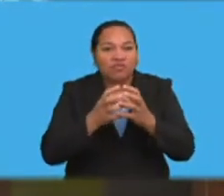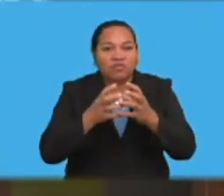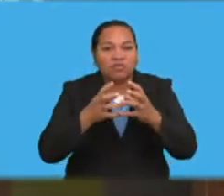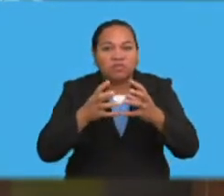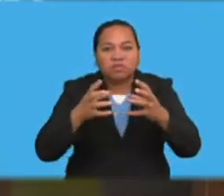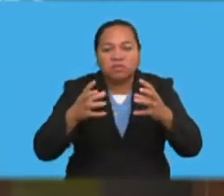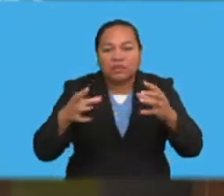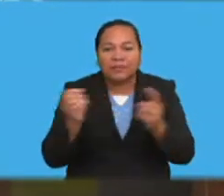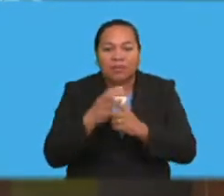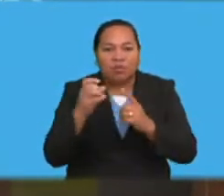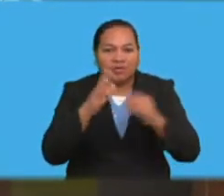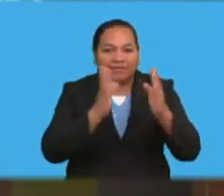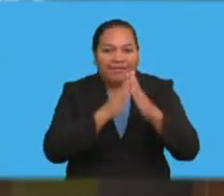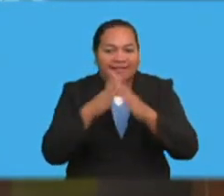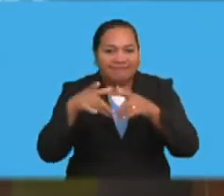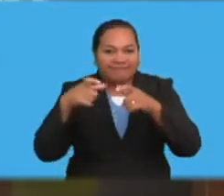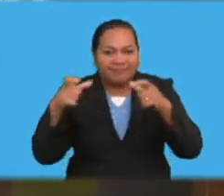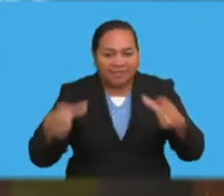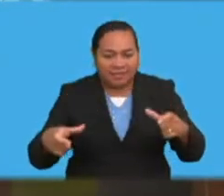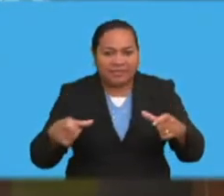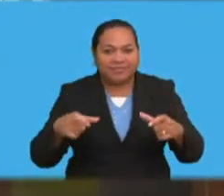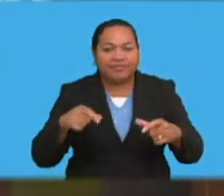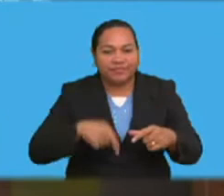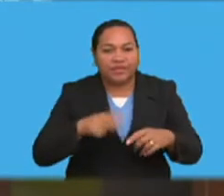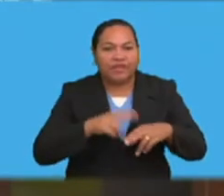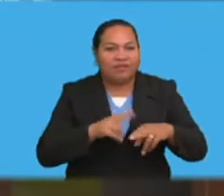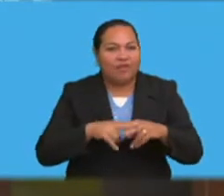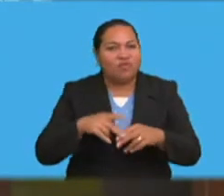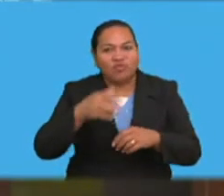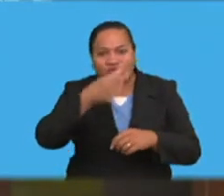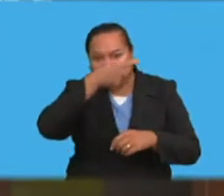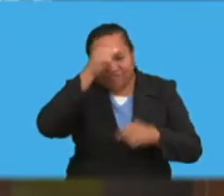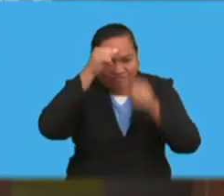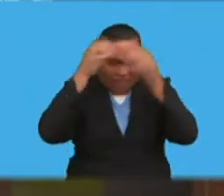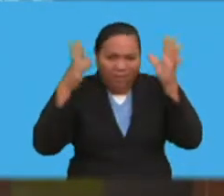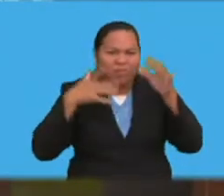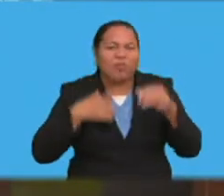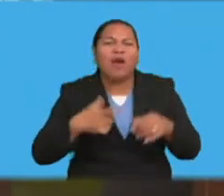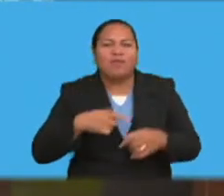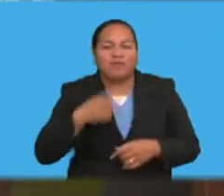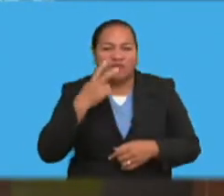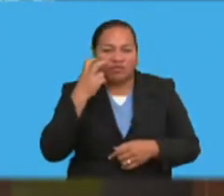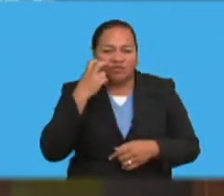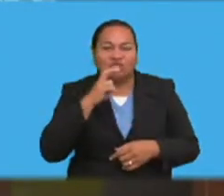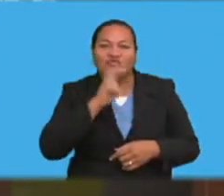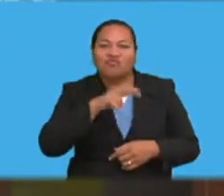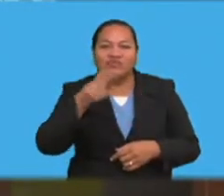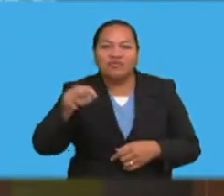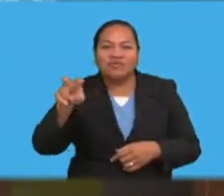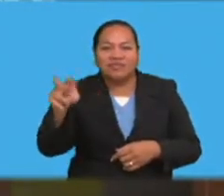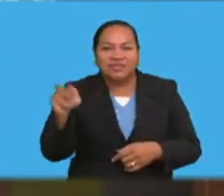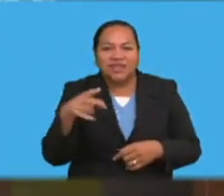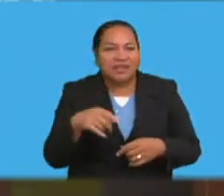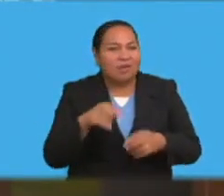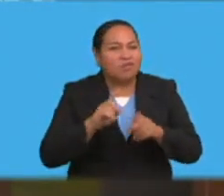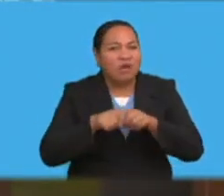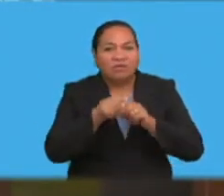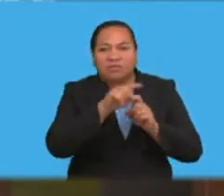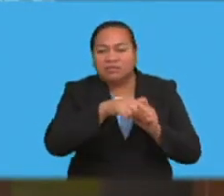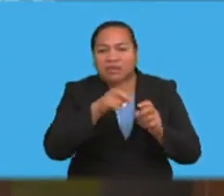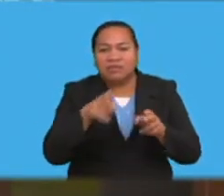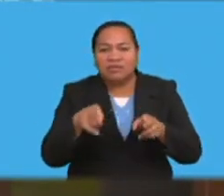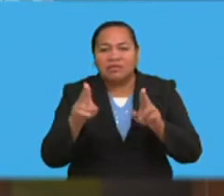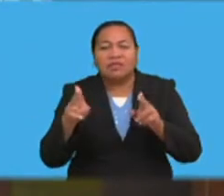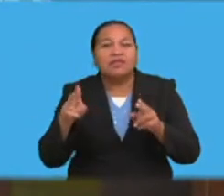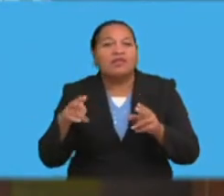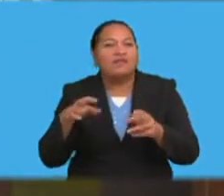Fiji. Nadi town is also well known as a tourist town, and the greater Nadi area is more generally considered the